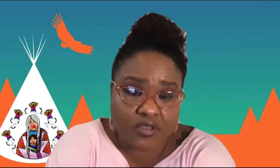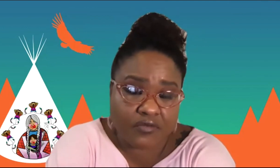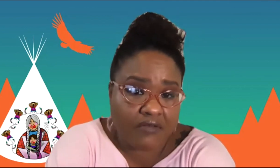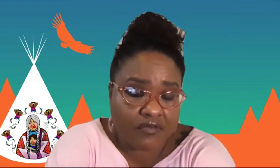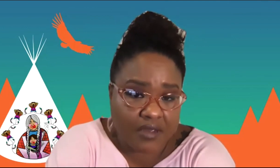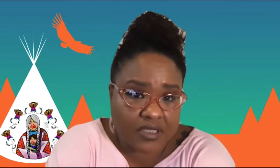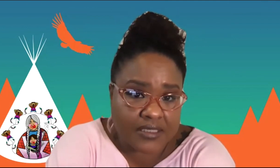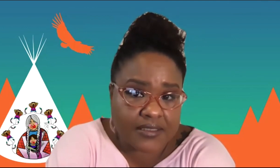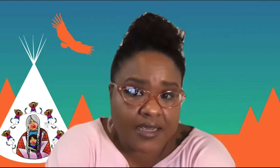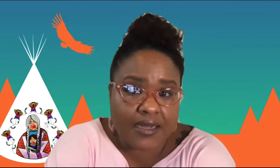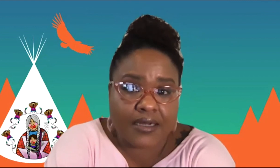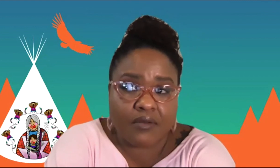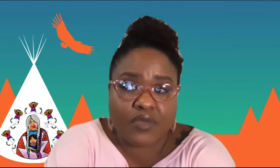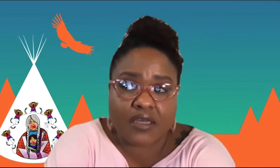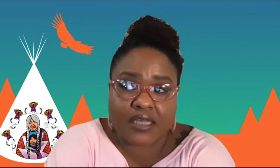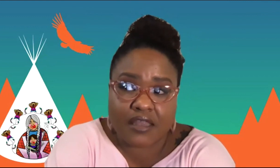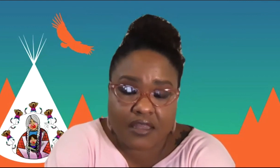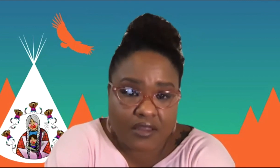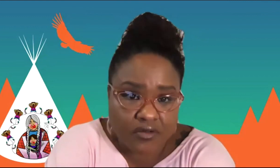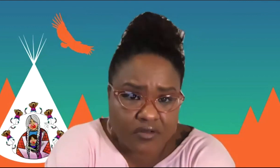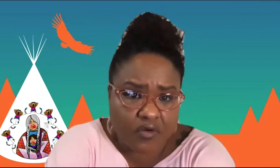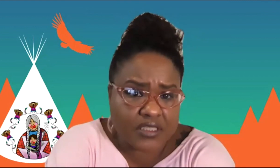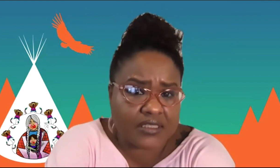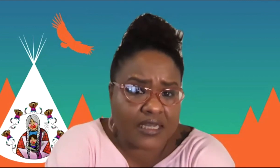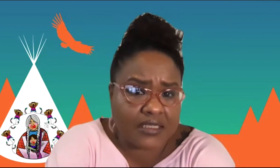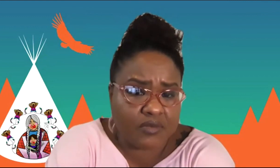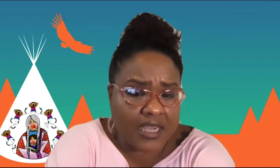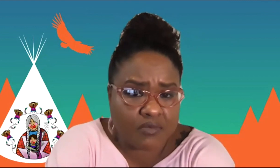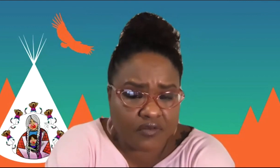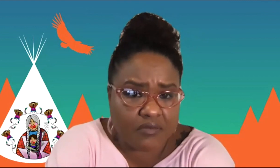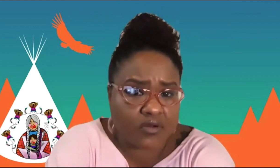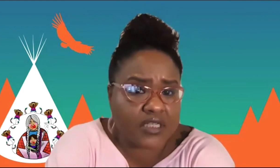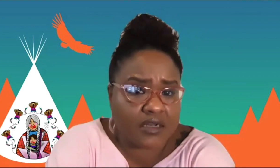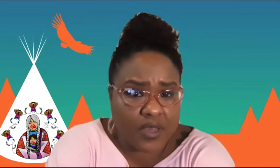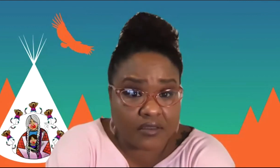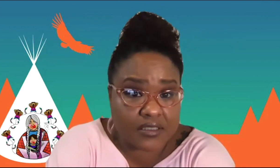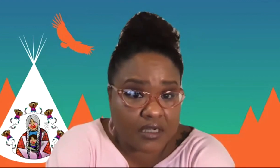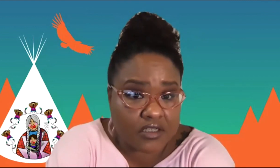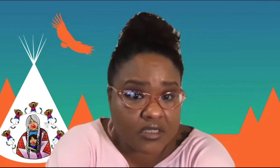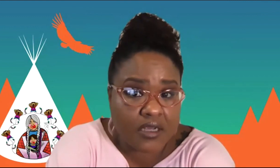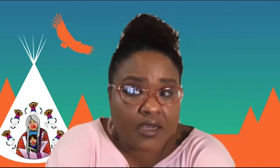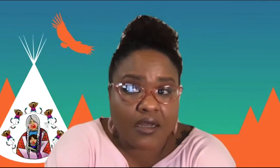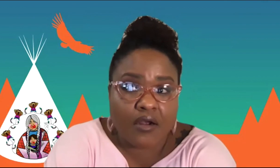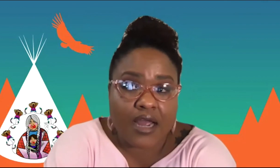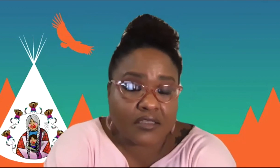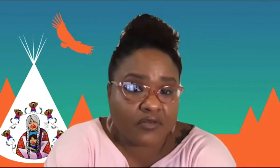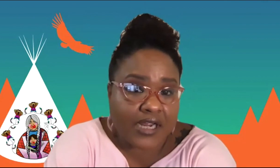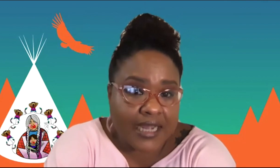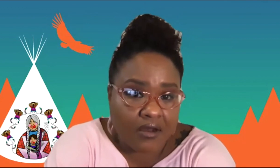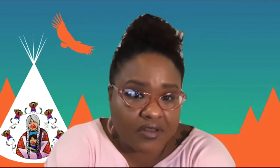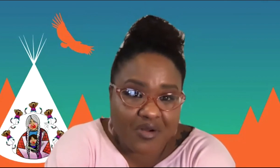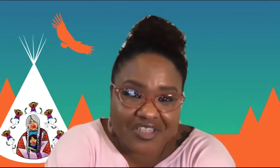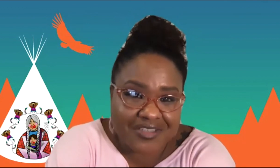from survivor families, because I think that those are the voices that need to be amplified most in a panel discussion. as of